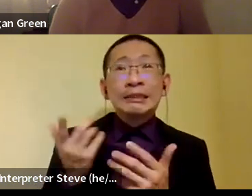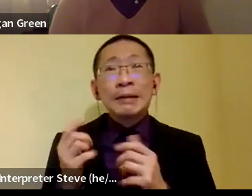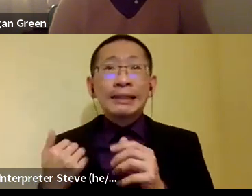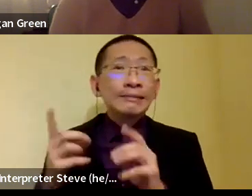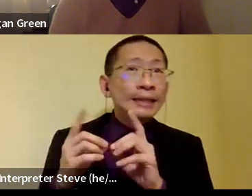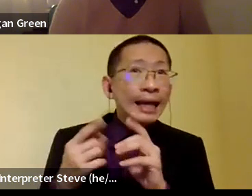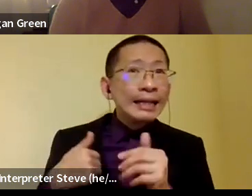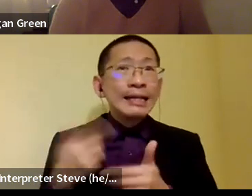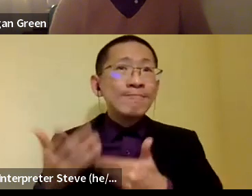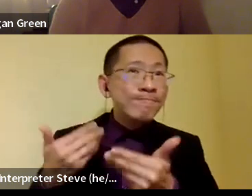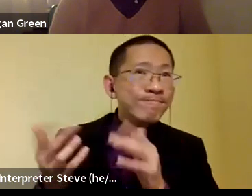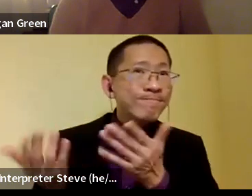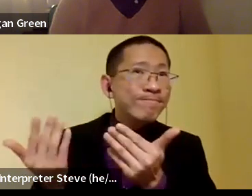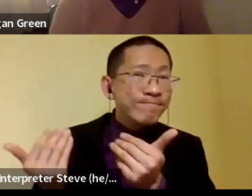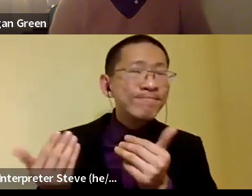us?